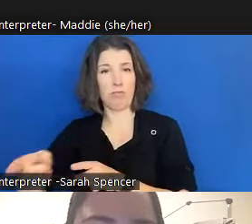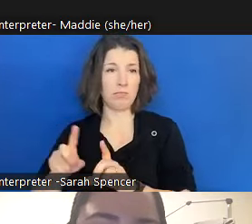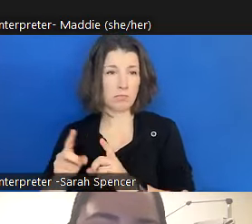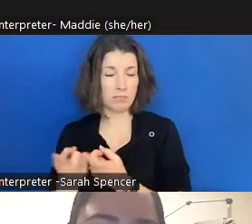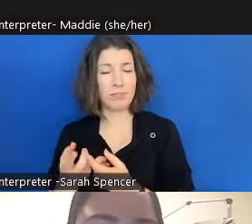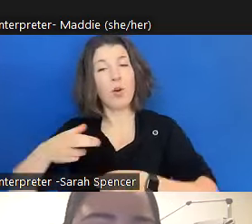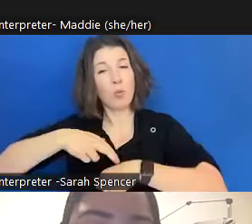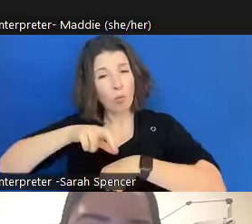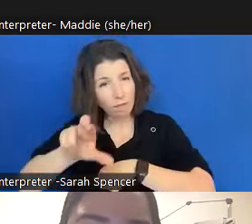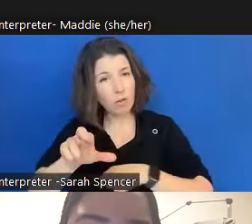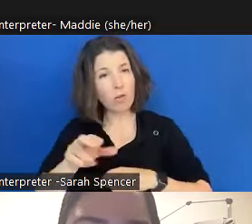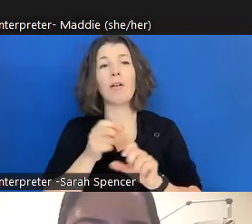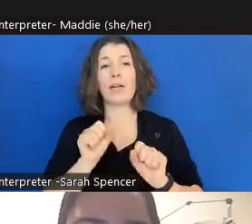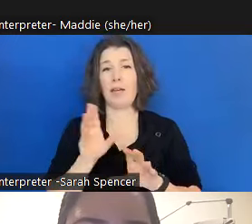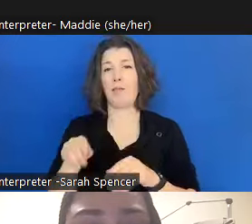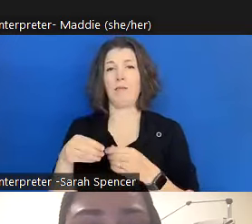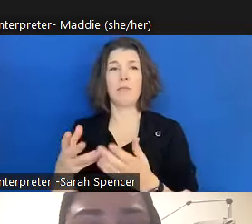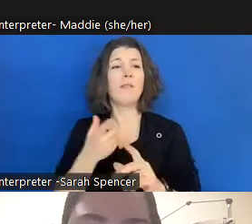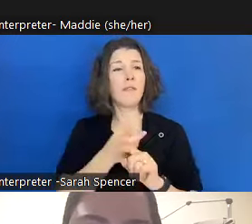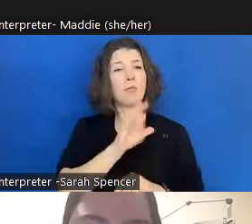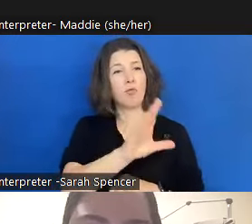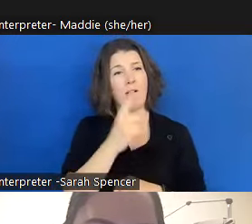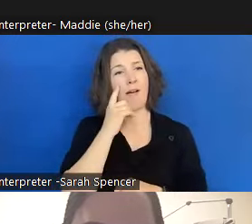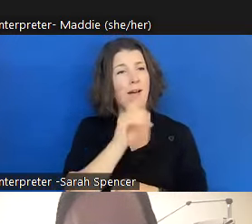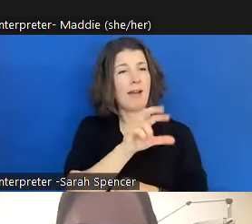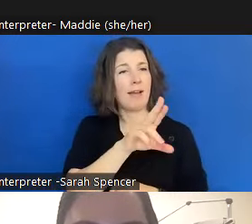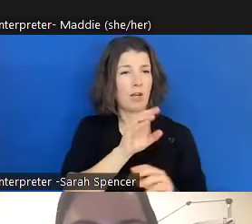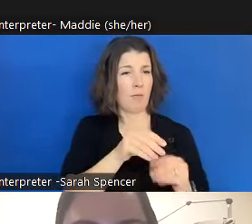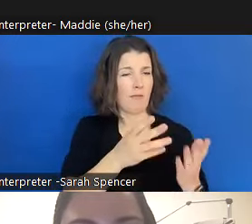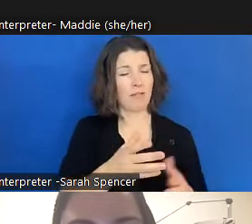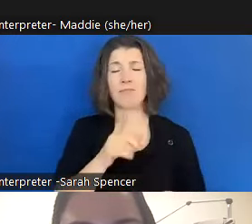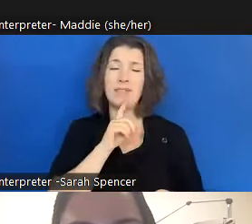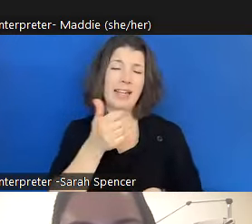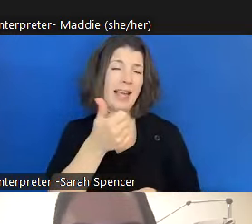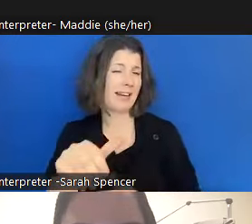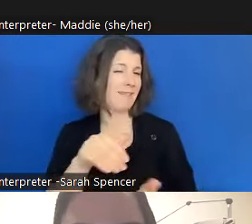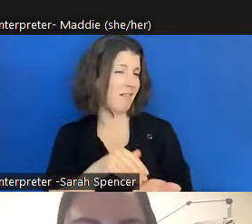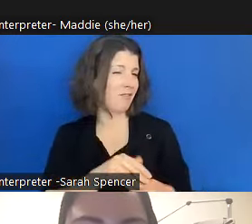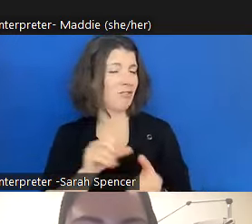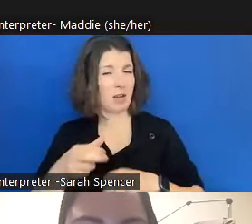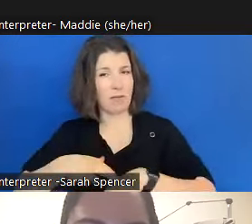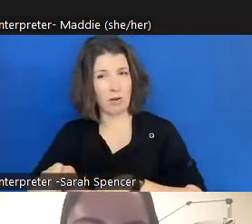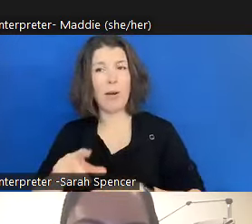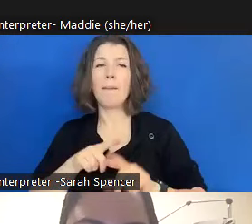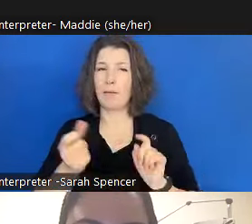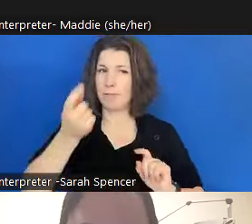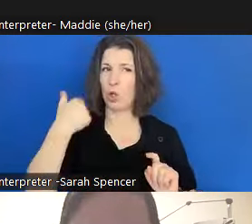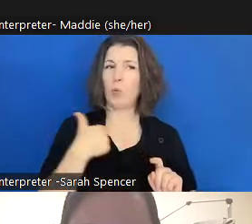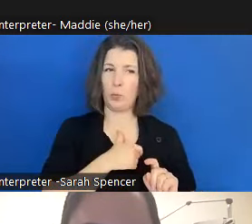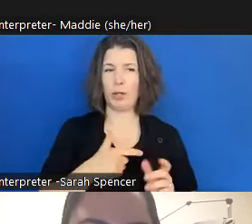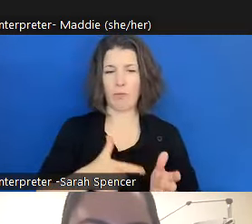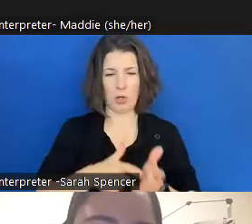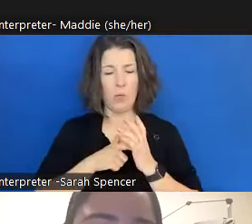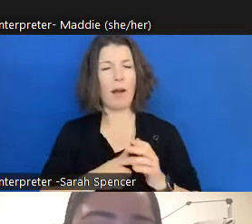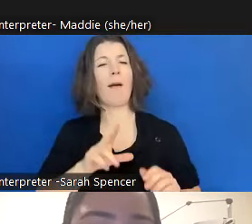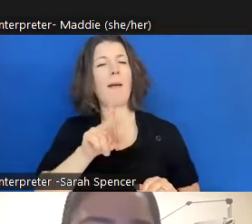placed by your eye care provider or virtually any physician, but we do require an updated eye examination